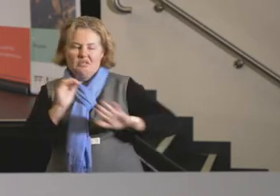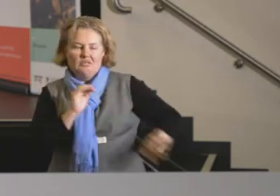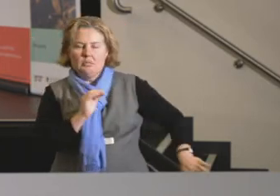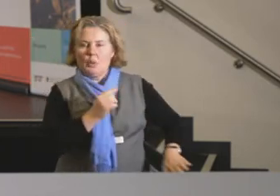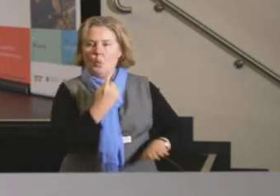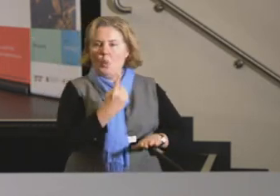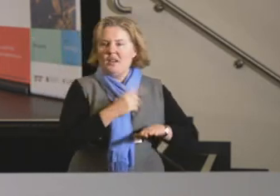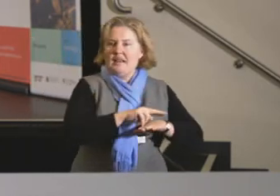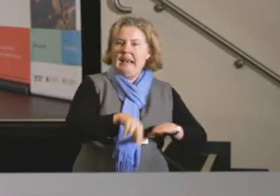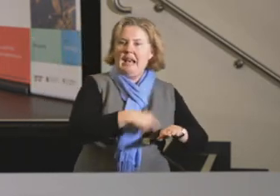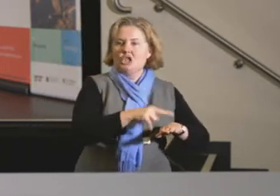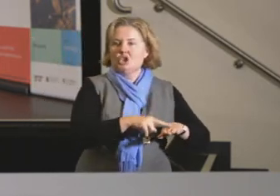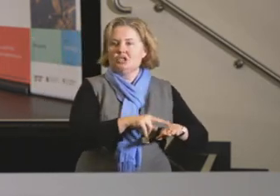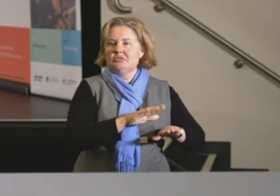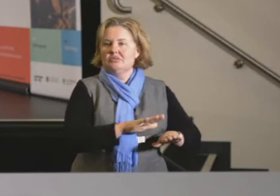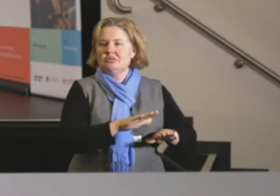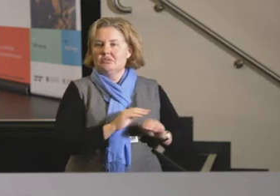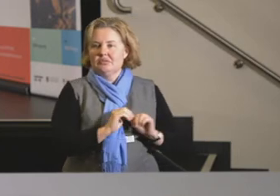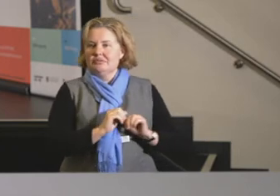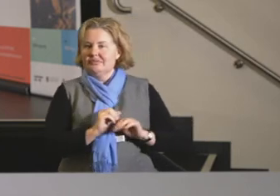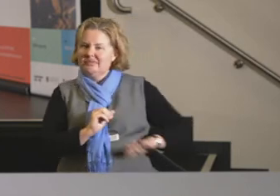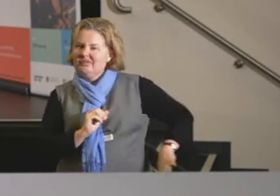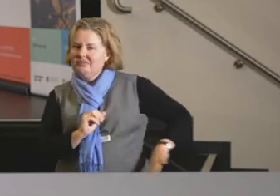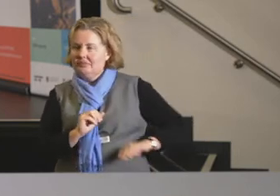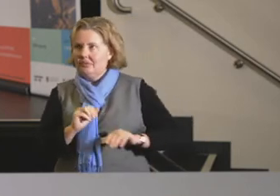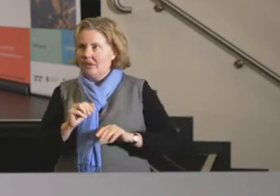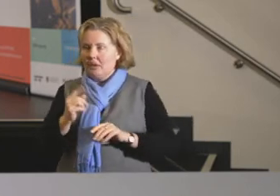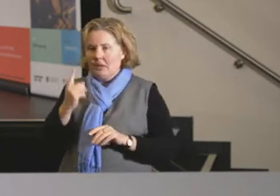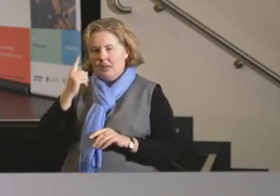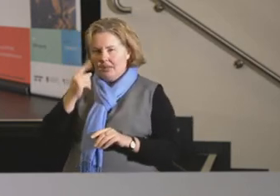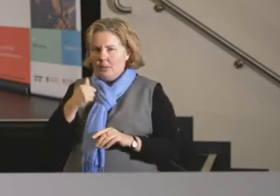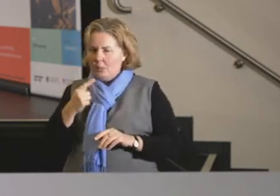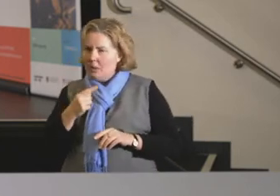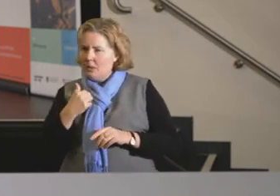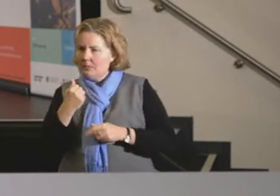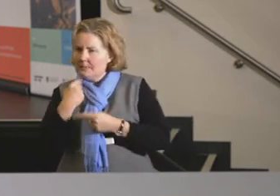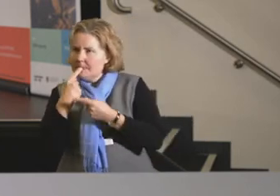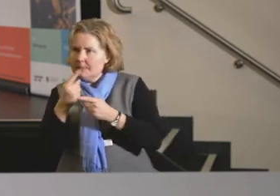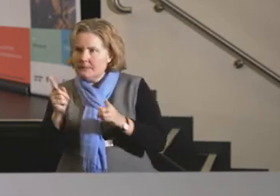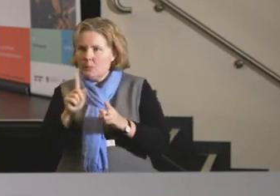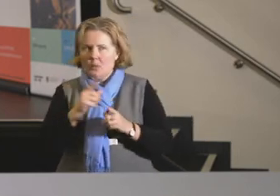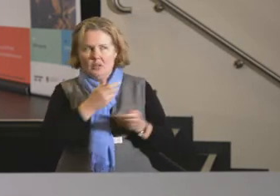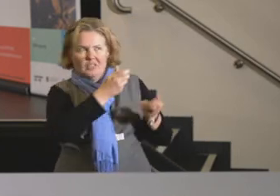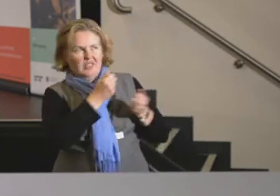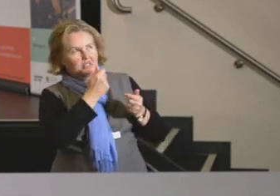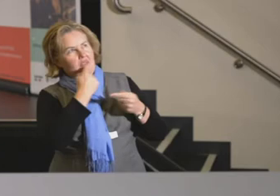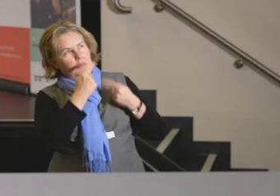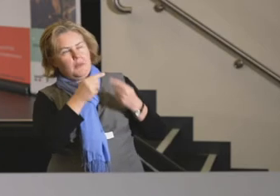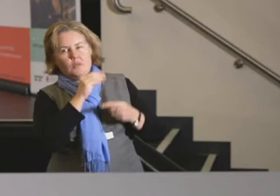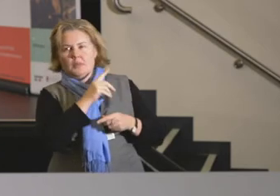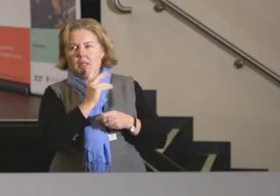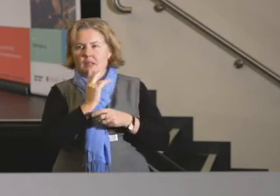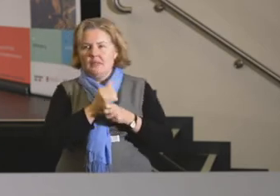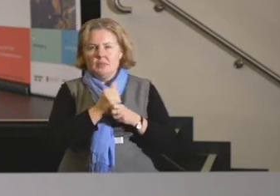want to stress is what we've been receiving, and I think why the other agendas